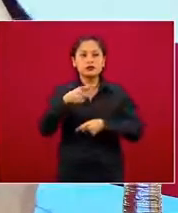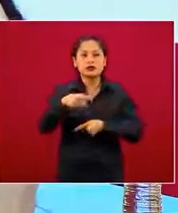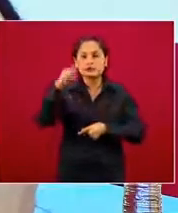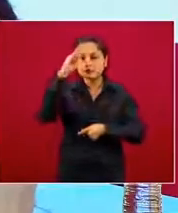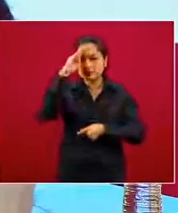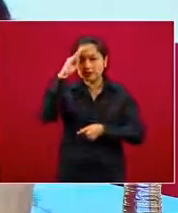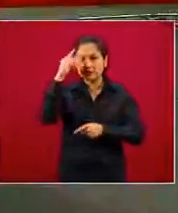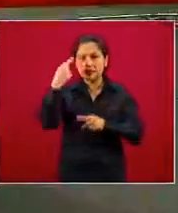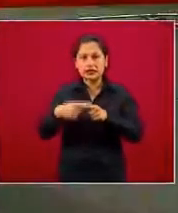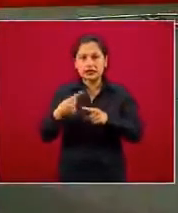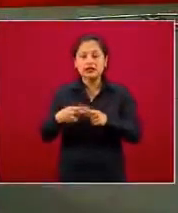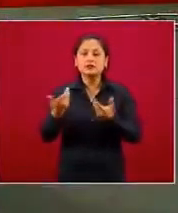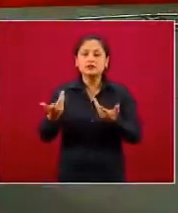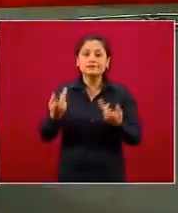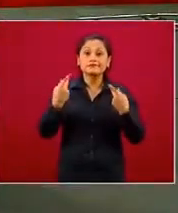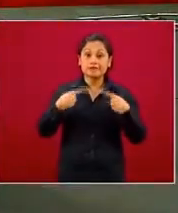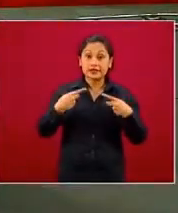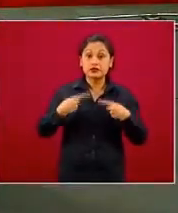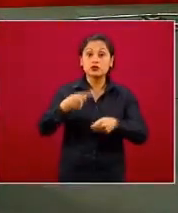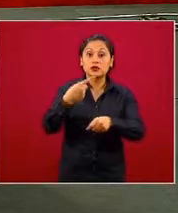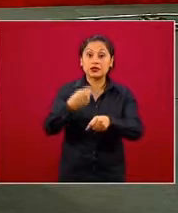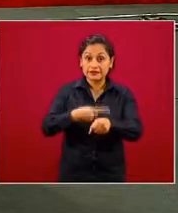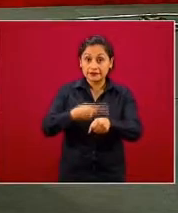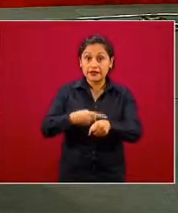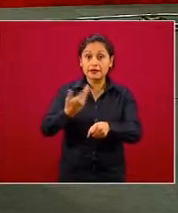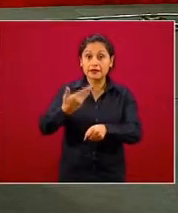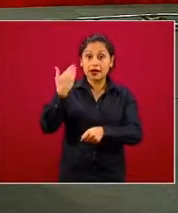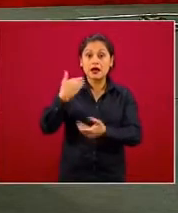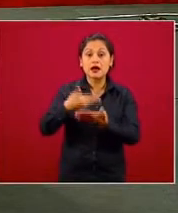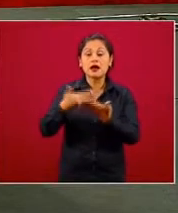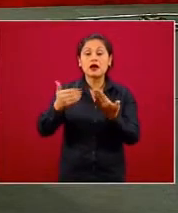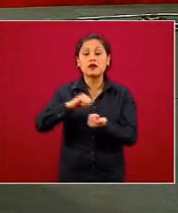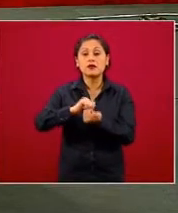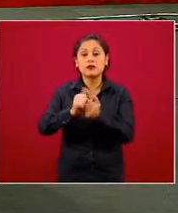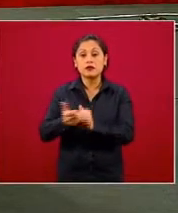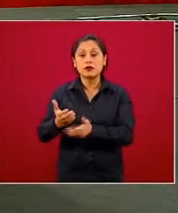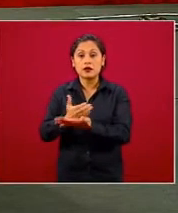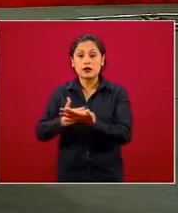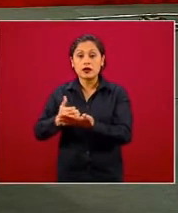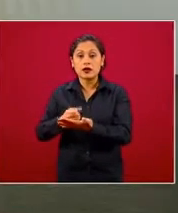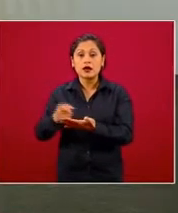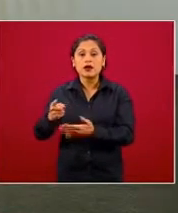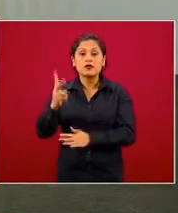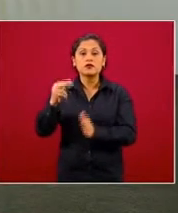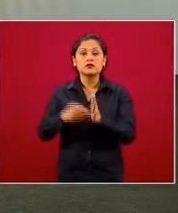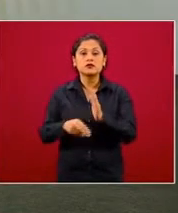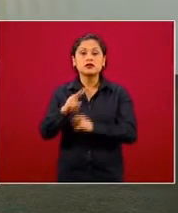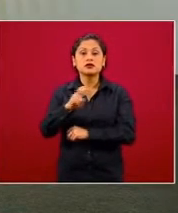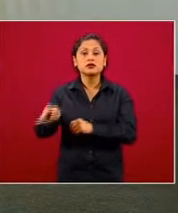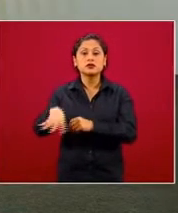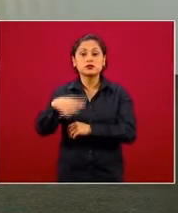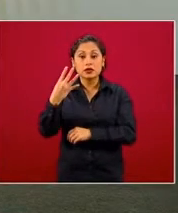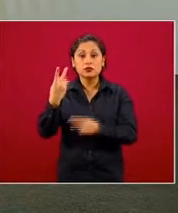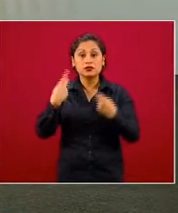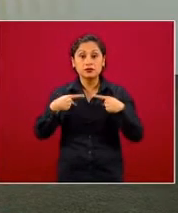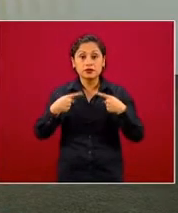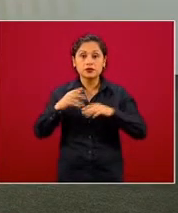this. What's important is for you to see that 2,214 people have recovered.